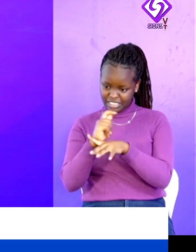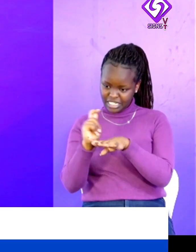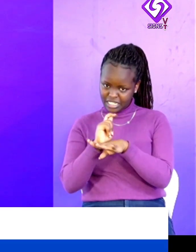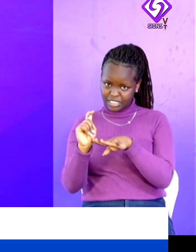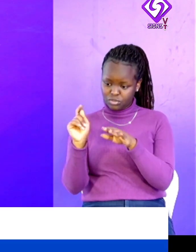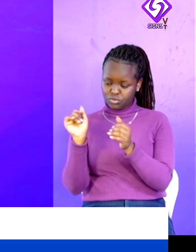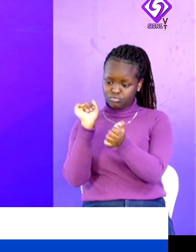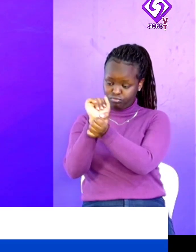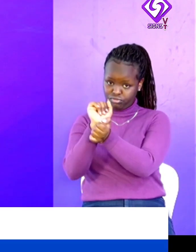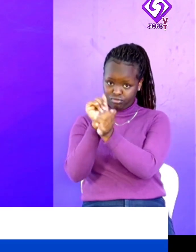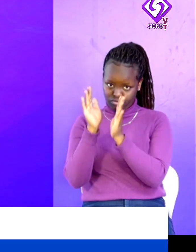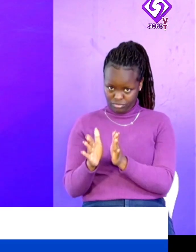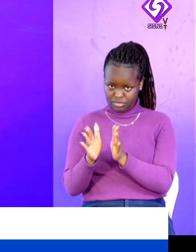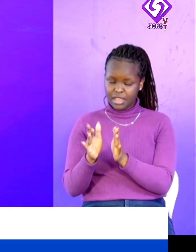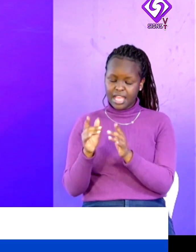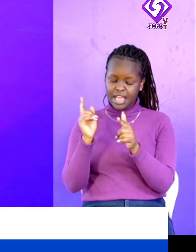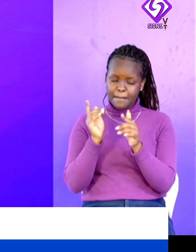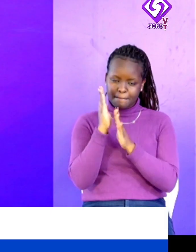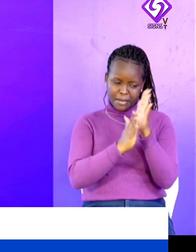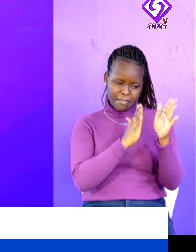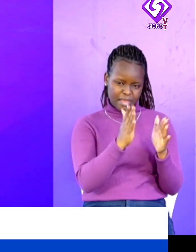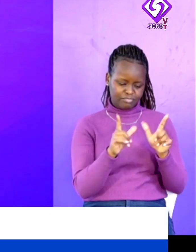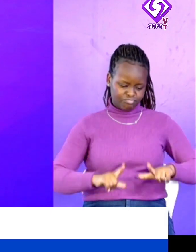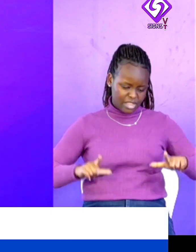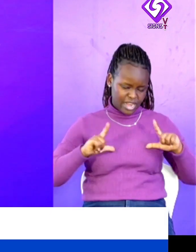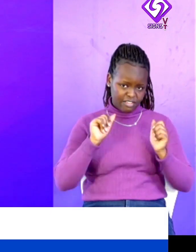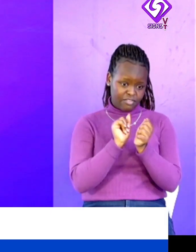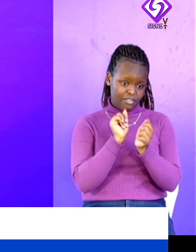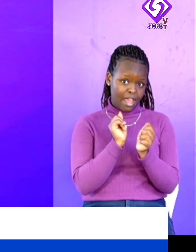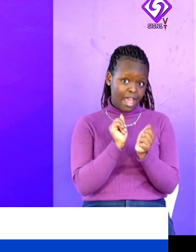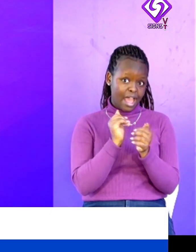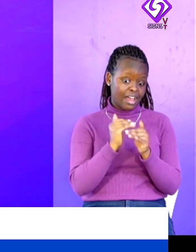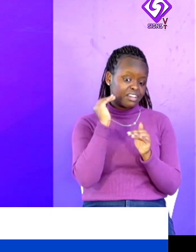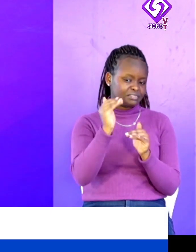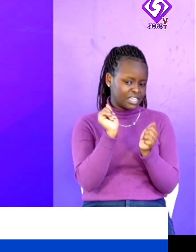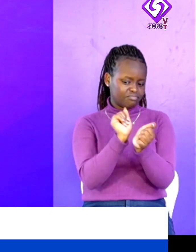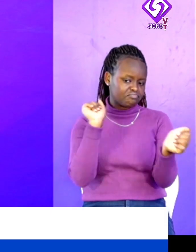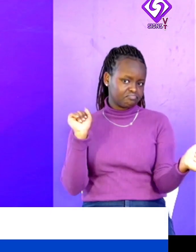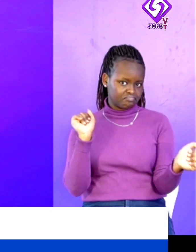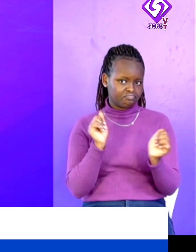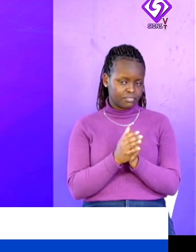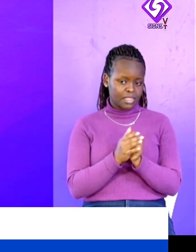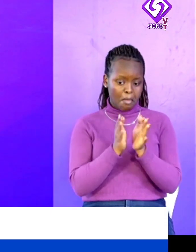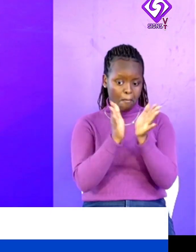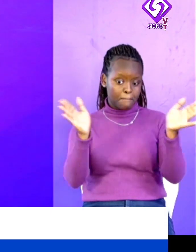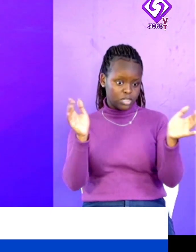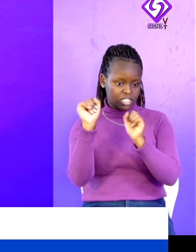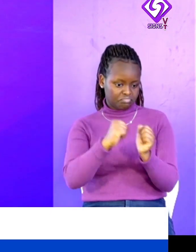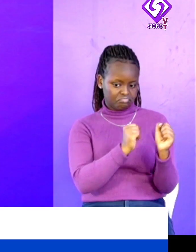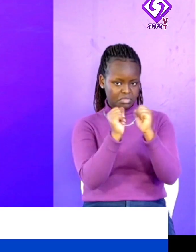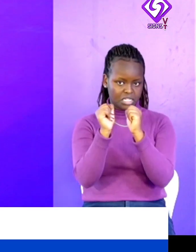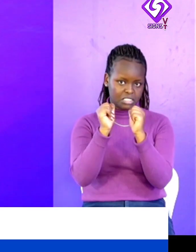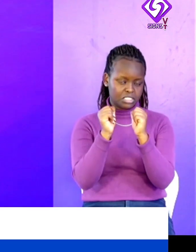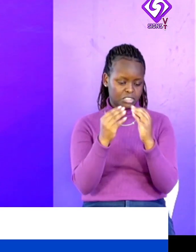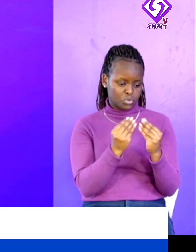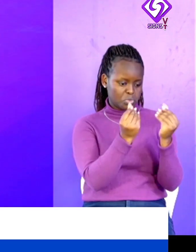prepare them for life after release. This initiative is part of a broader program strategy to address